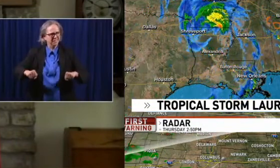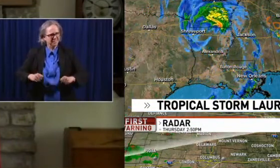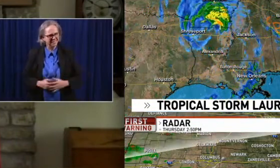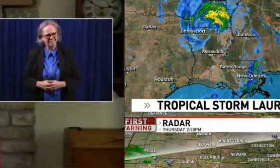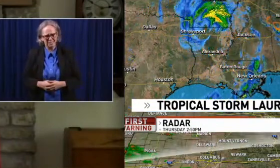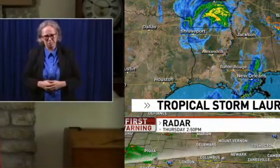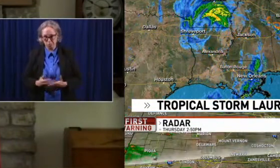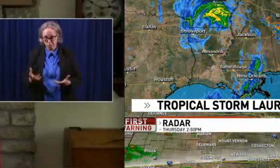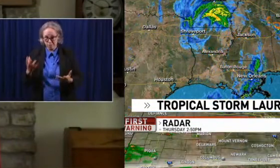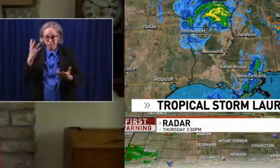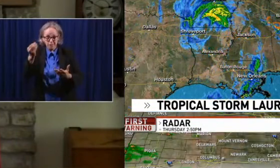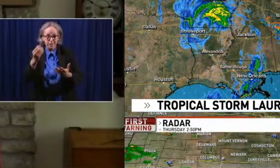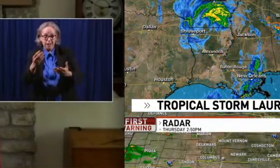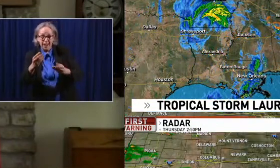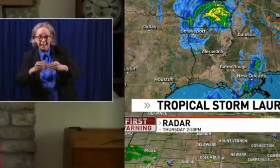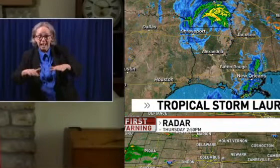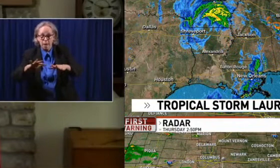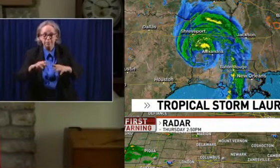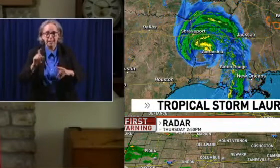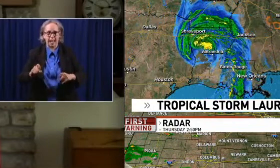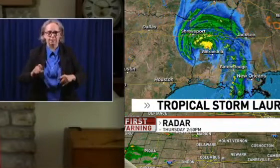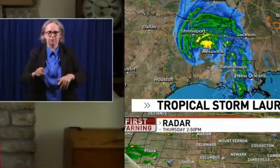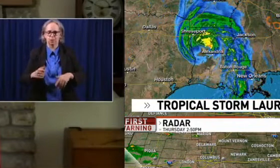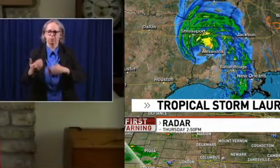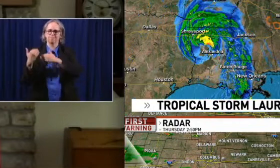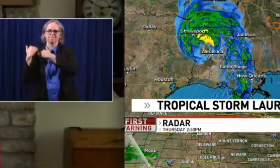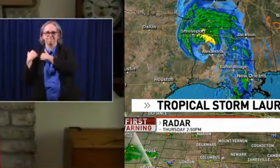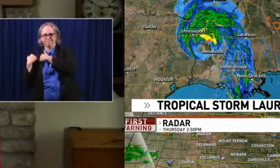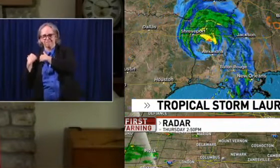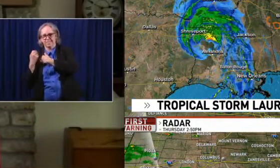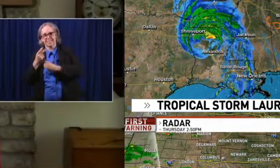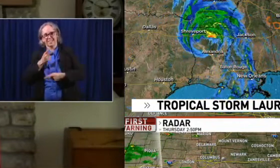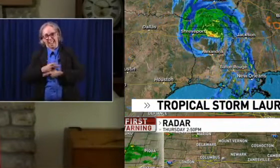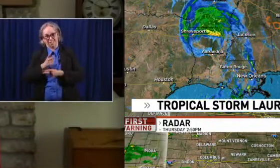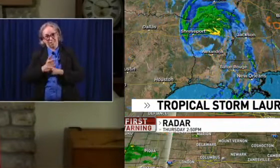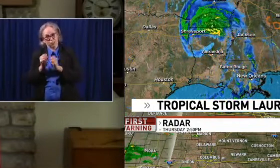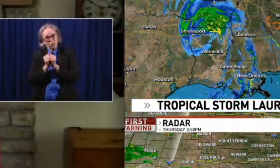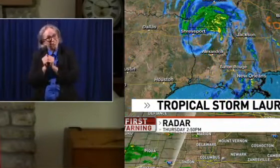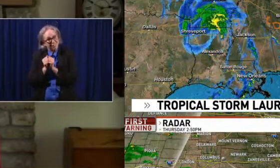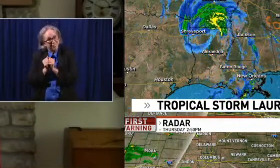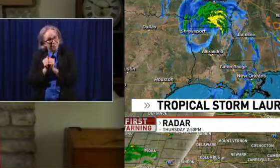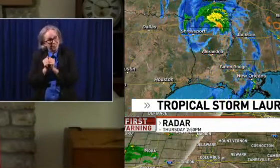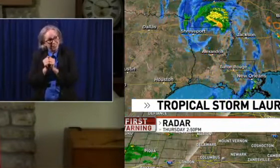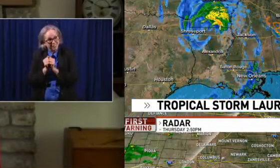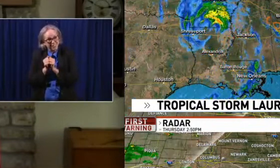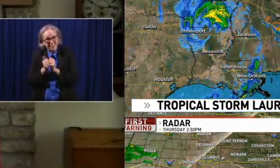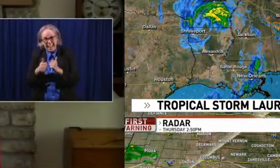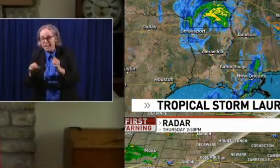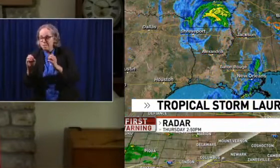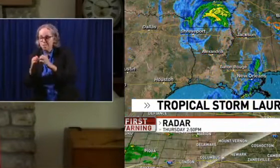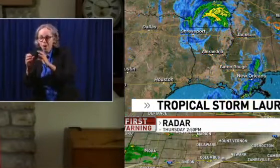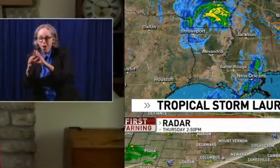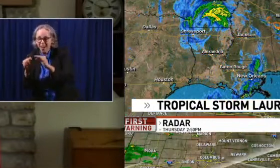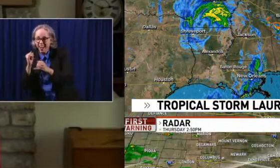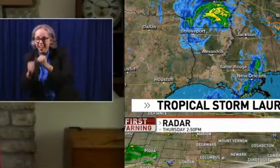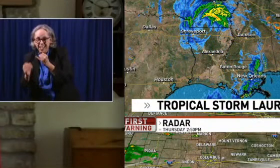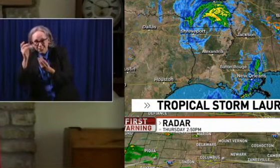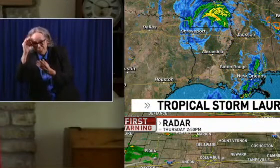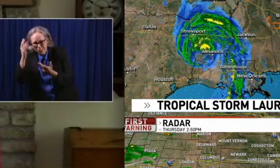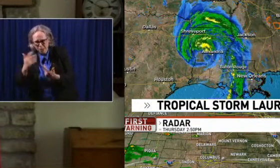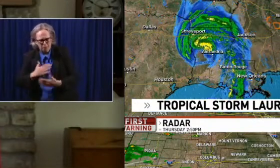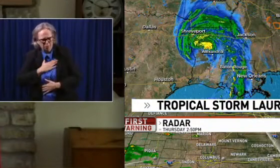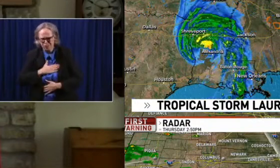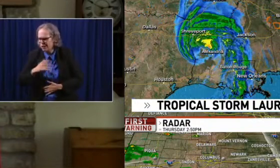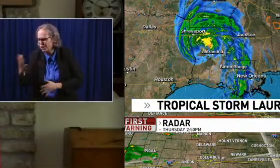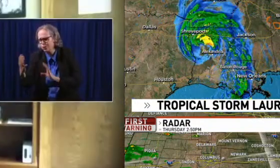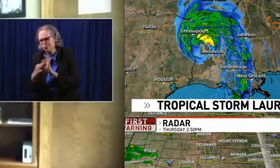pull their weight and everybody's got to be on the team. So any last thoughts for us? We appreciate you being here. I would say